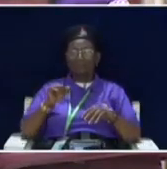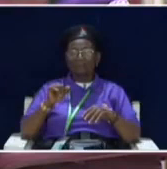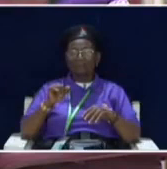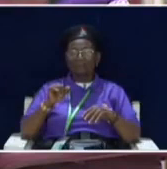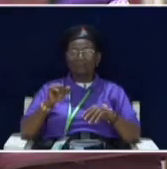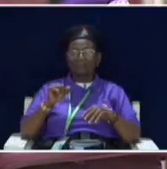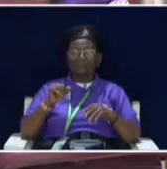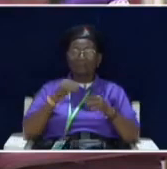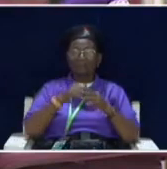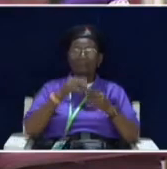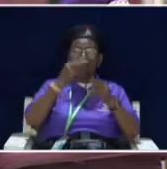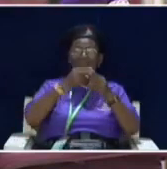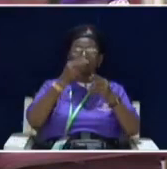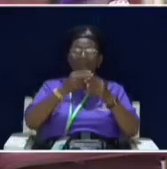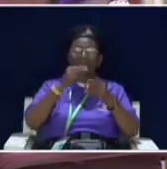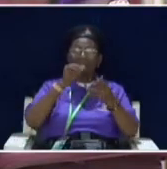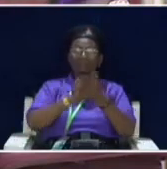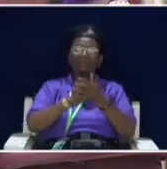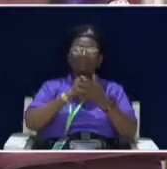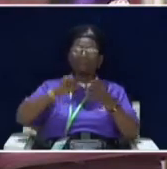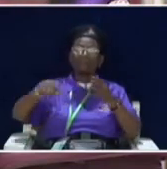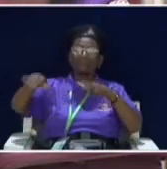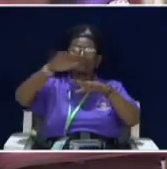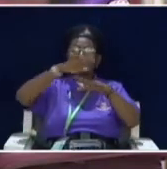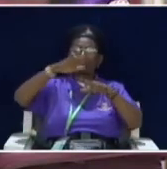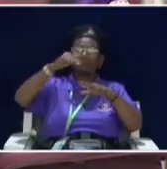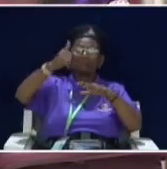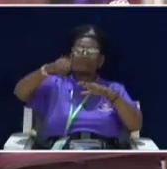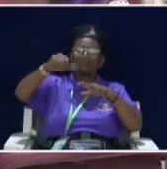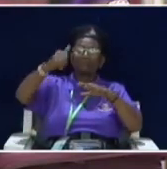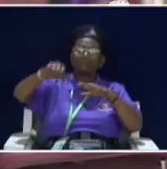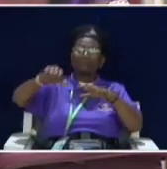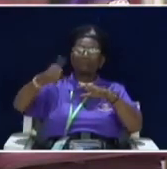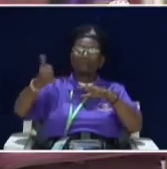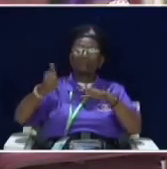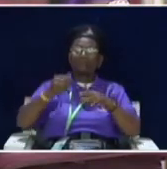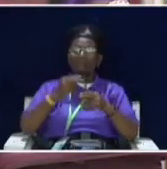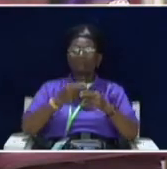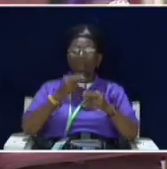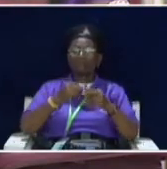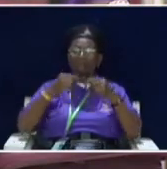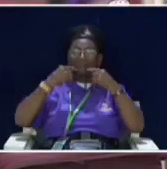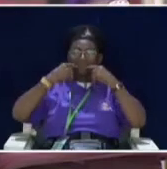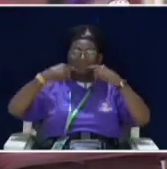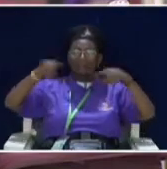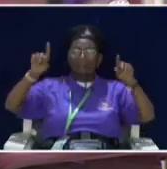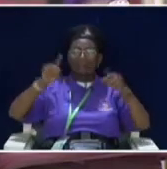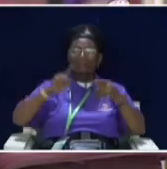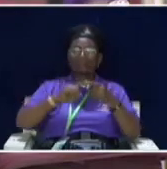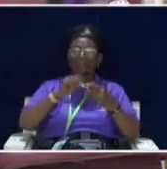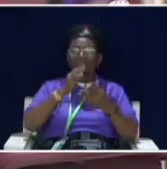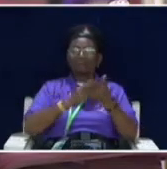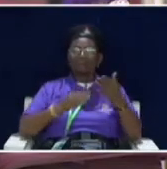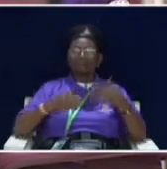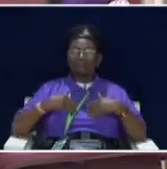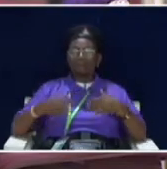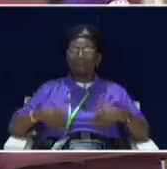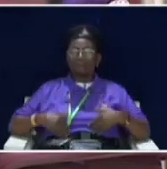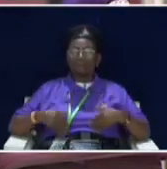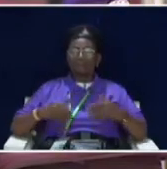The name that's above every other name. I decree to somebody here